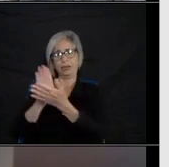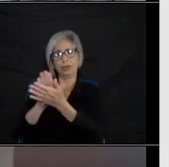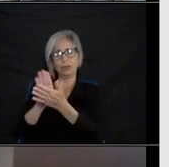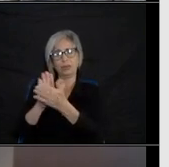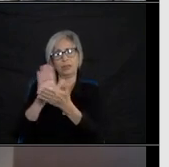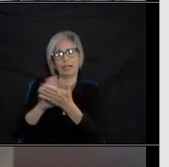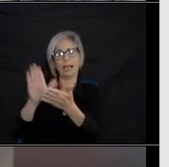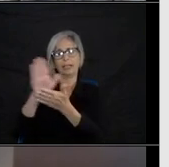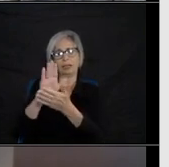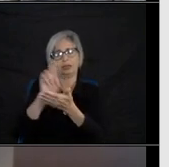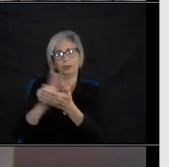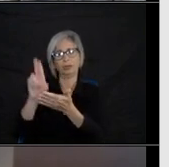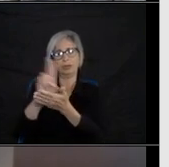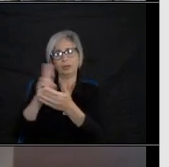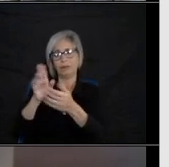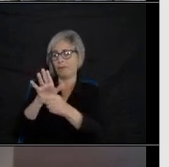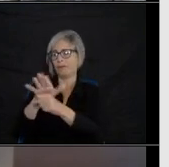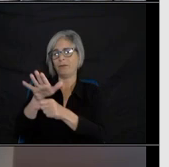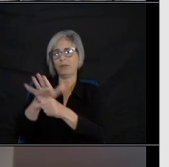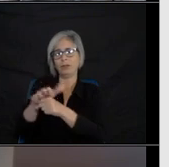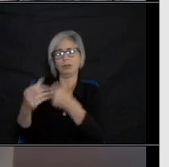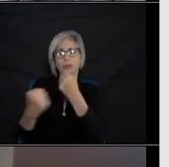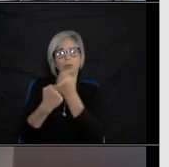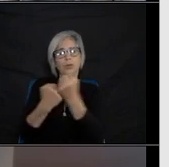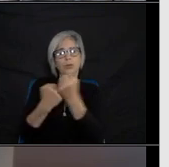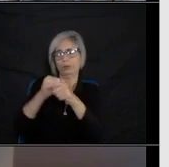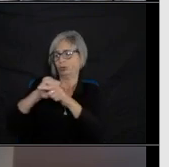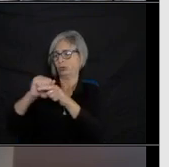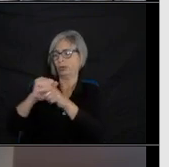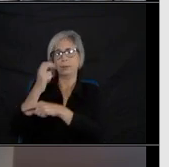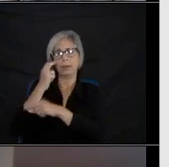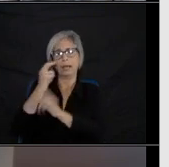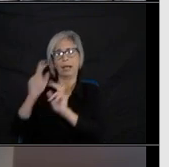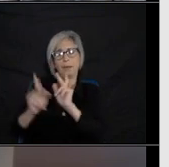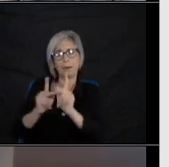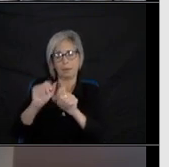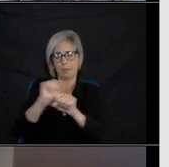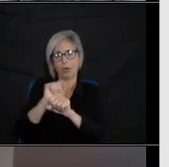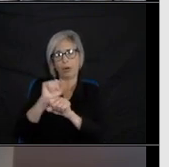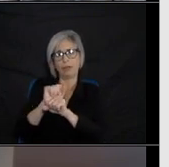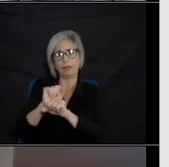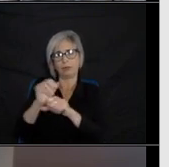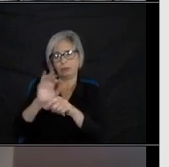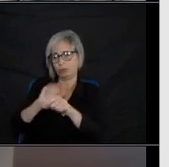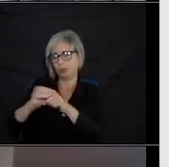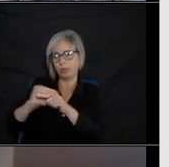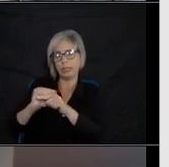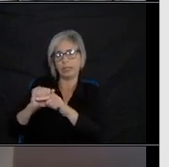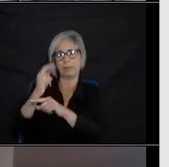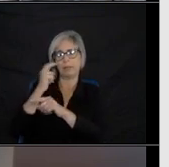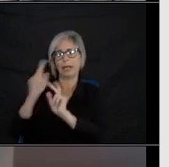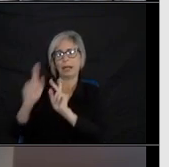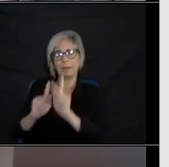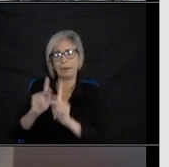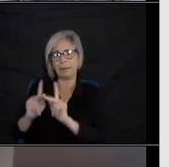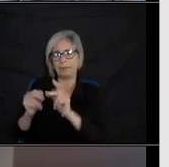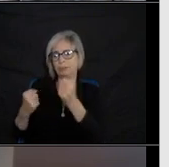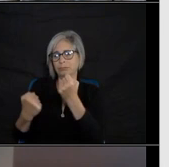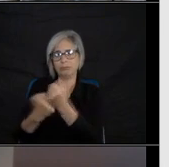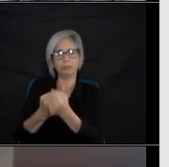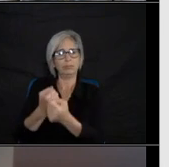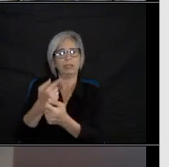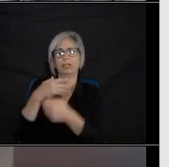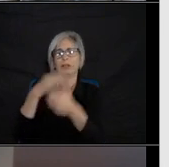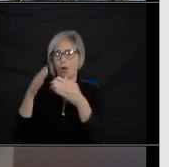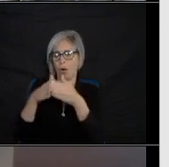universities to offer full opportunities for training to blind persons, upon employers and the public to utilize the available skills and competent blind persons, and